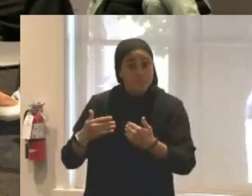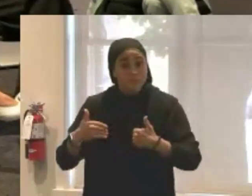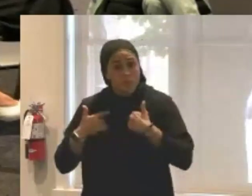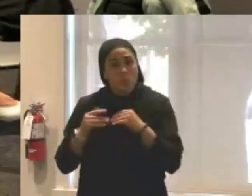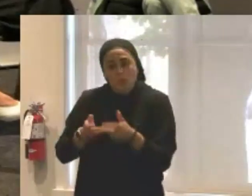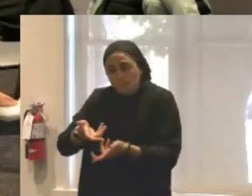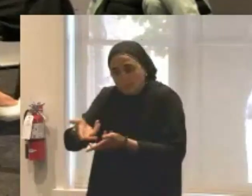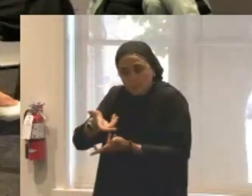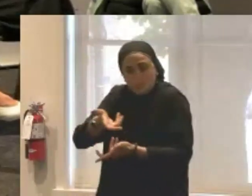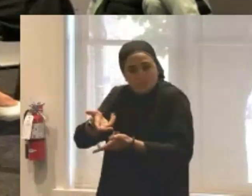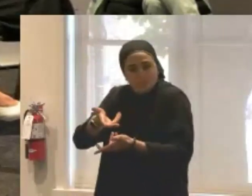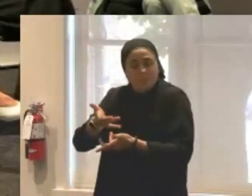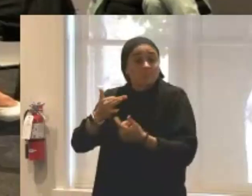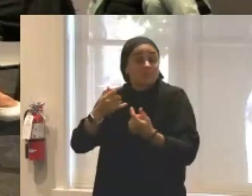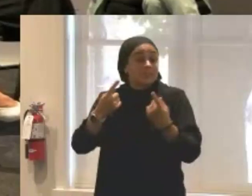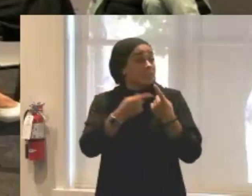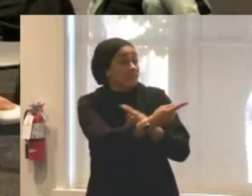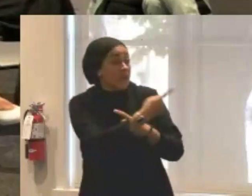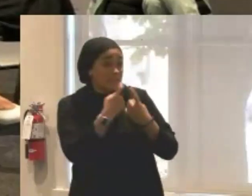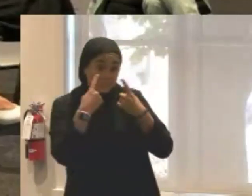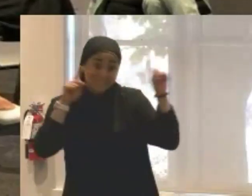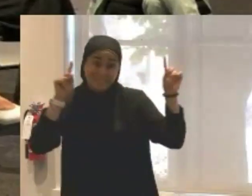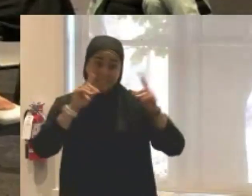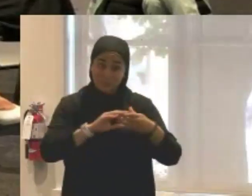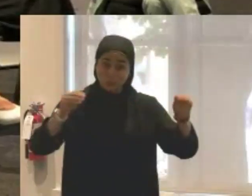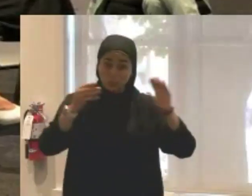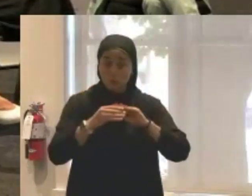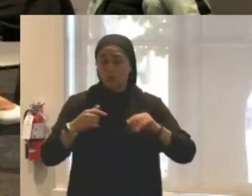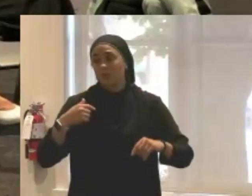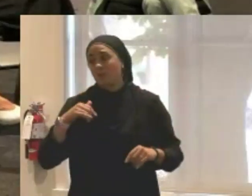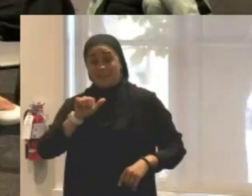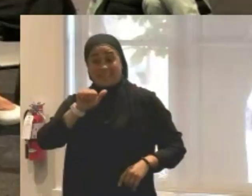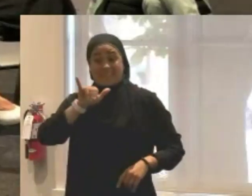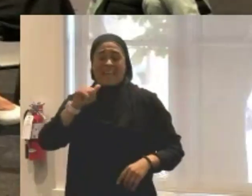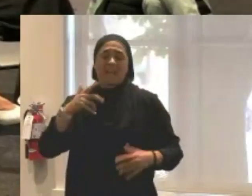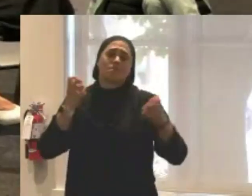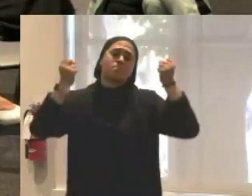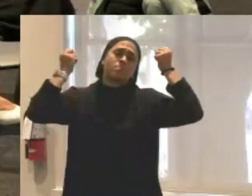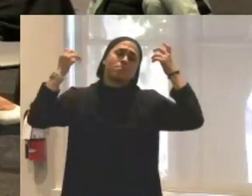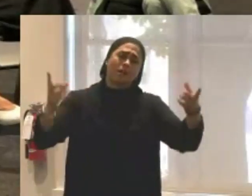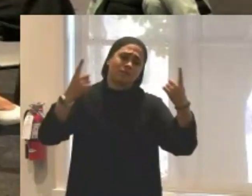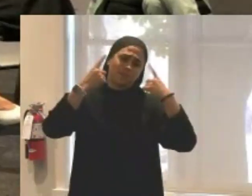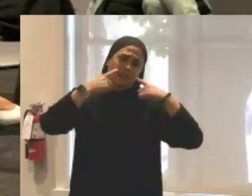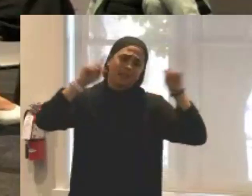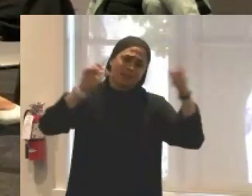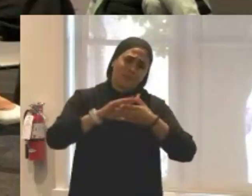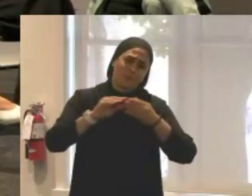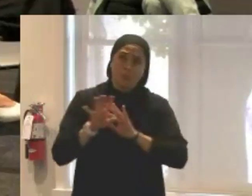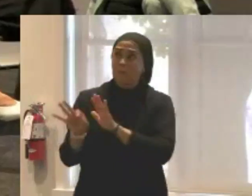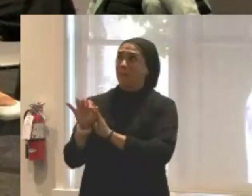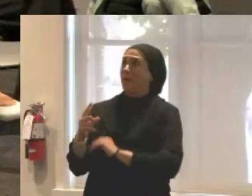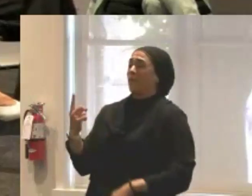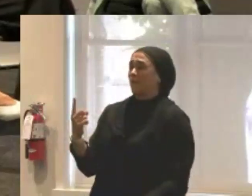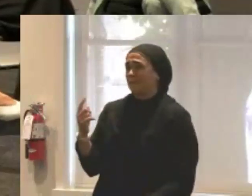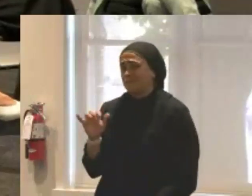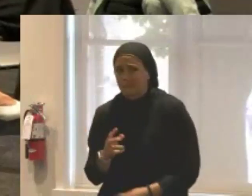level. And when it comes to success stories, we of Yay have had so many successful stories, it's hard to just pick one. But if I